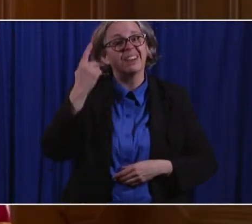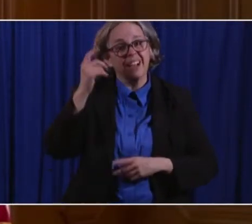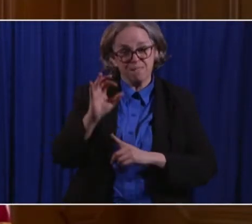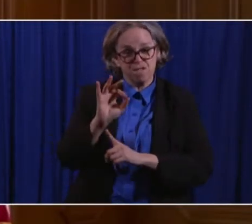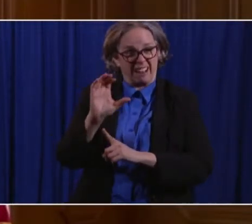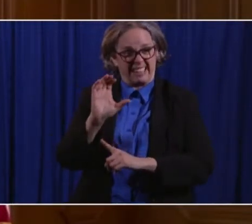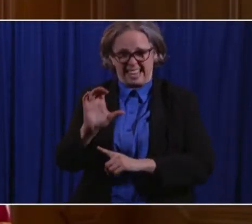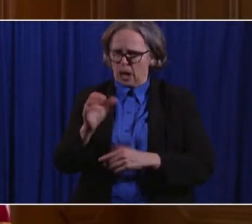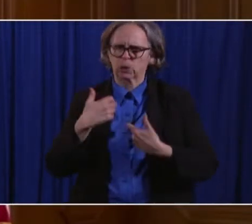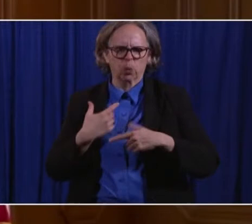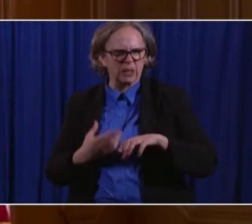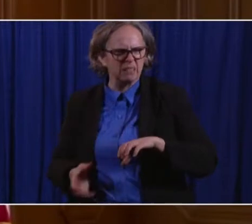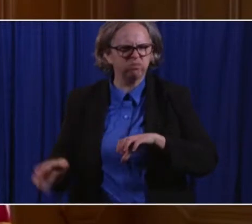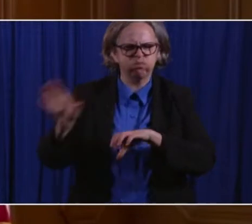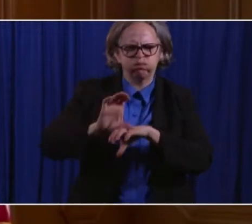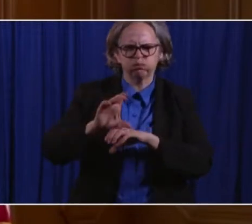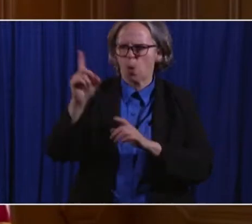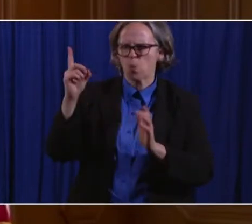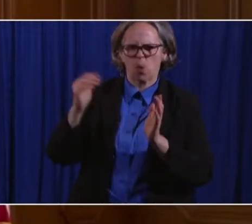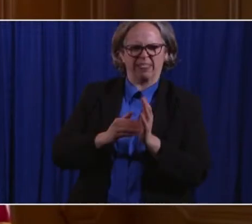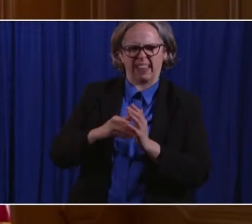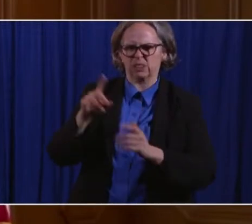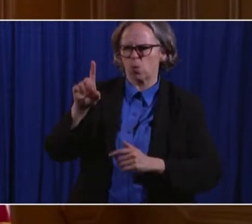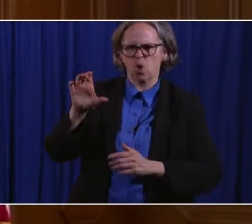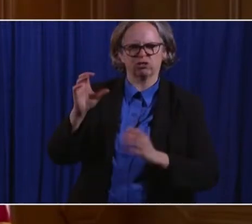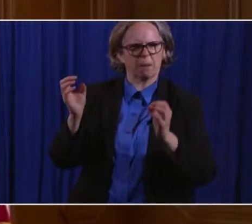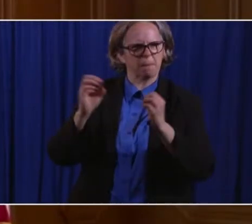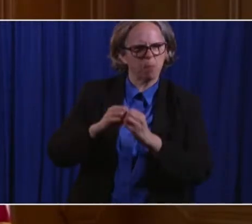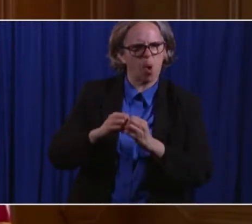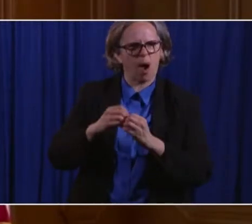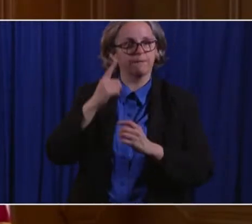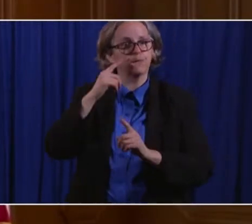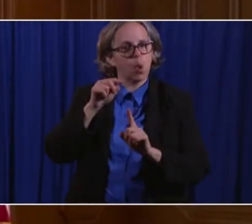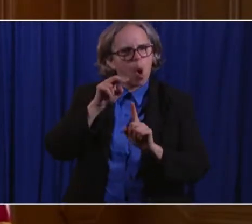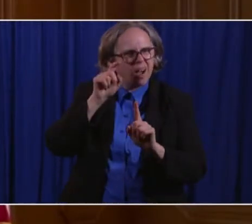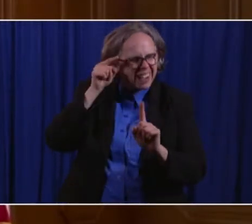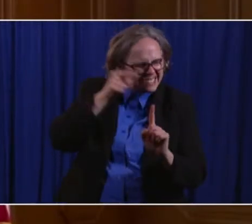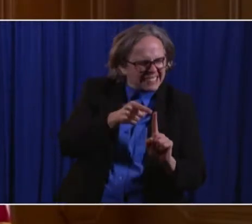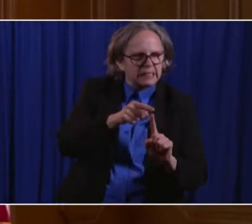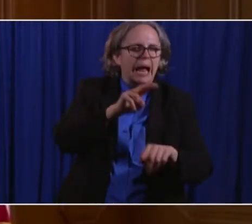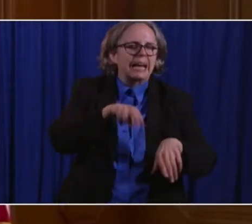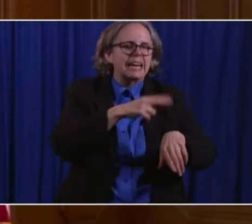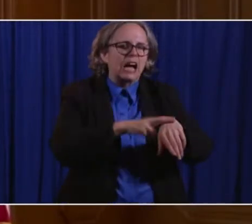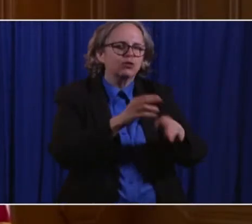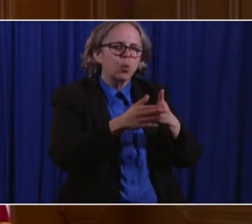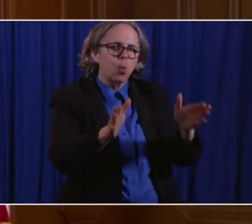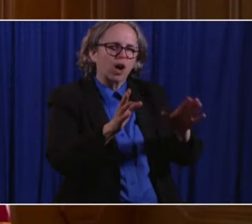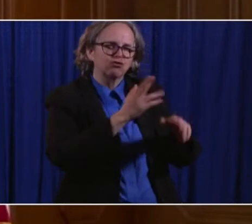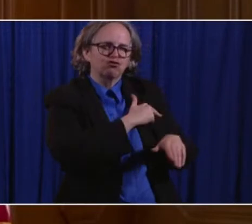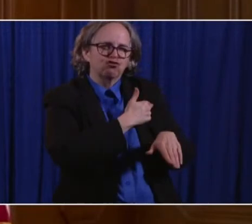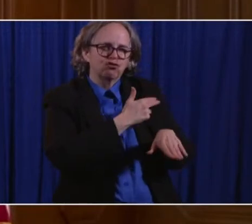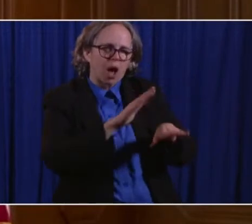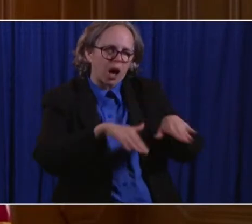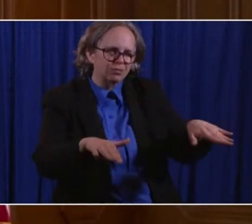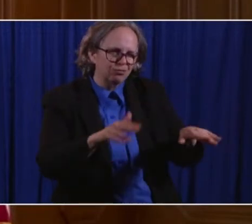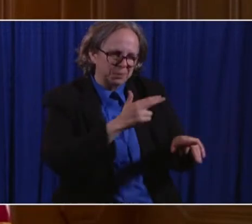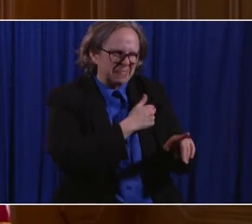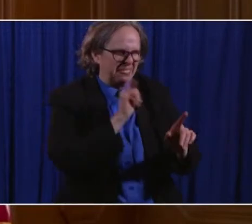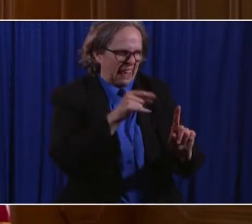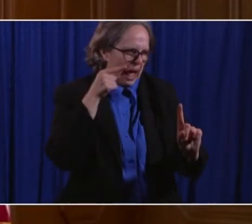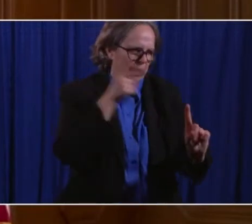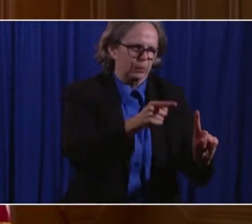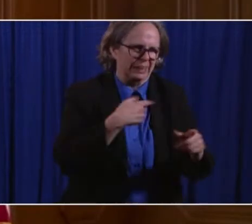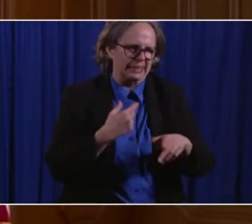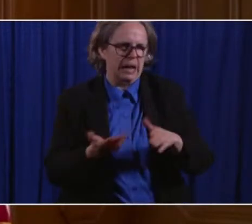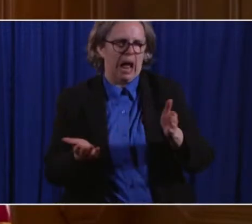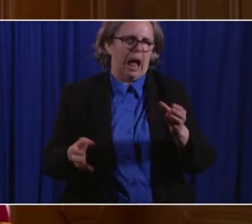1,100 additional doses to the Nationwide Children's Hospital for distribution. We've also directed our team to continue